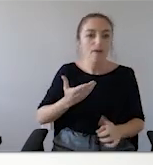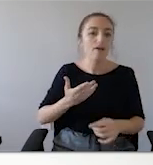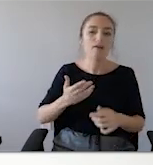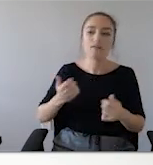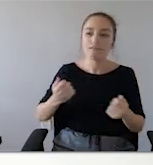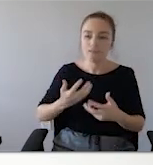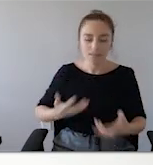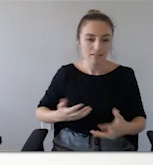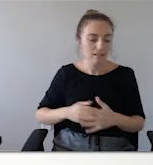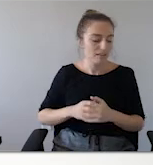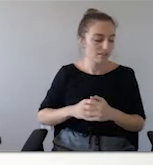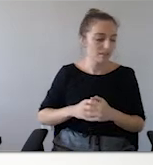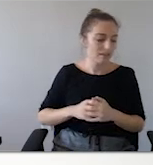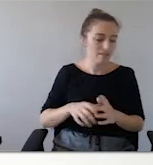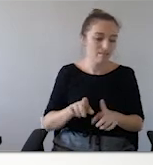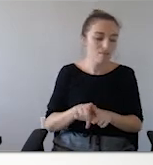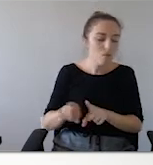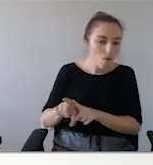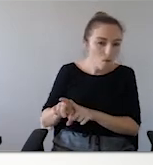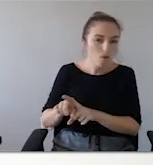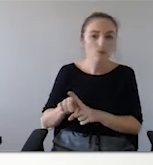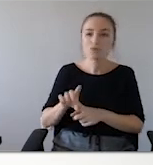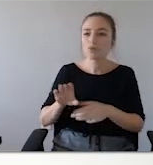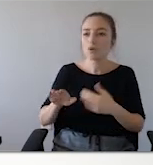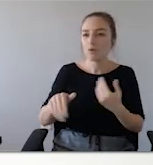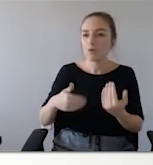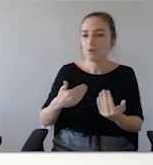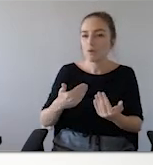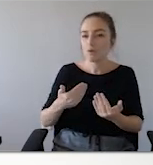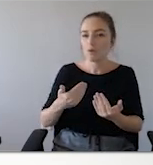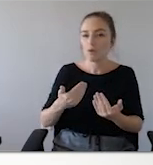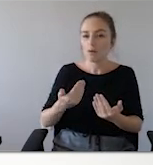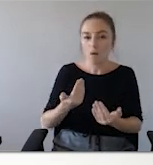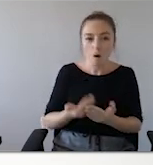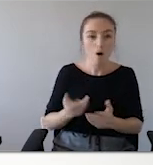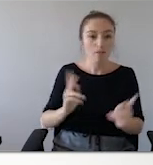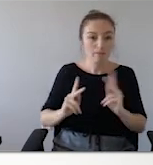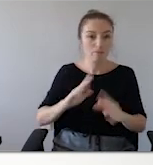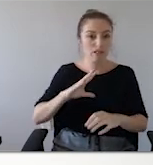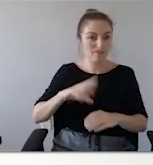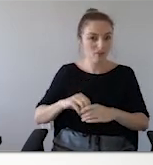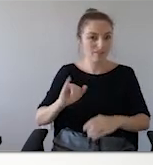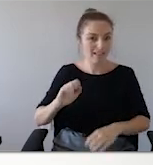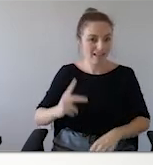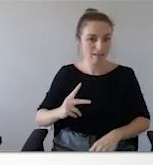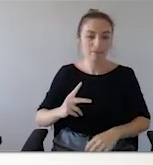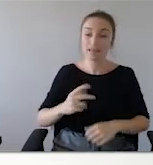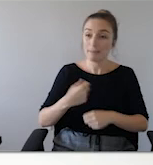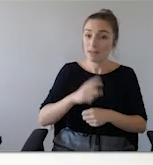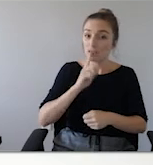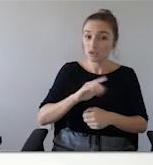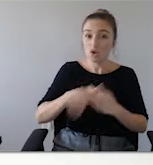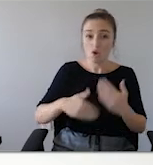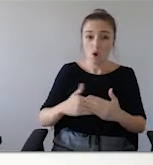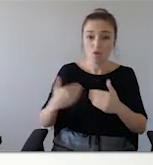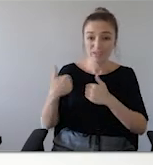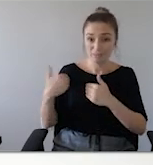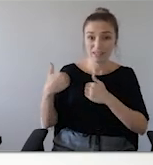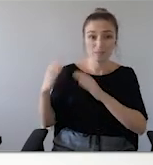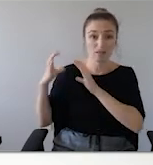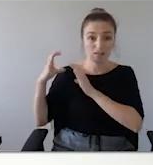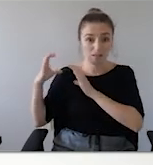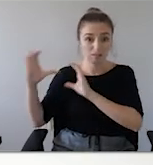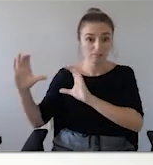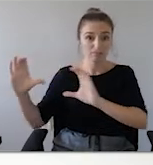hold everyone at the table, responsible of where's your data and how can we use our data to best accommodate